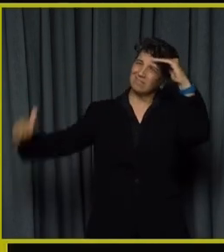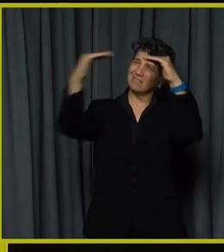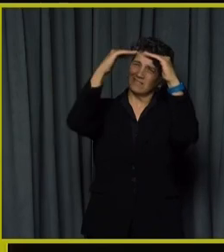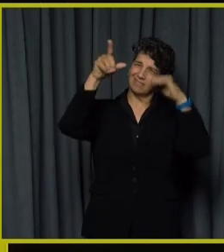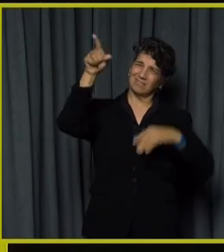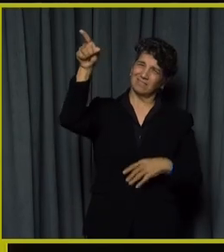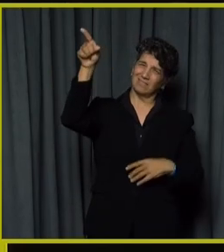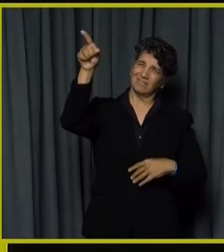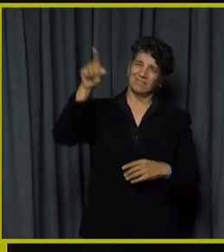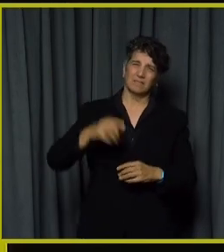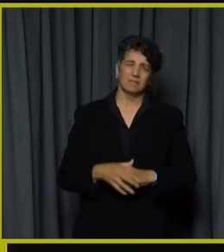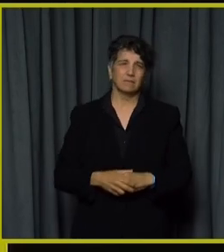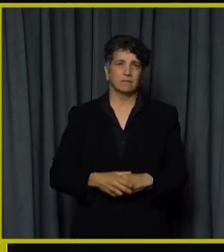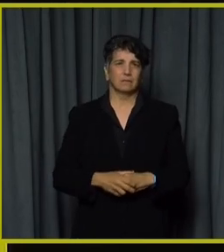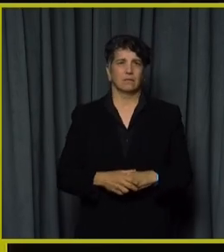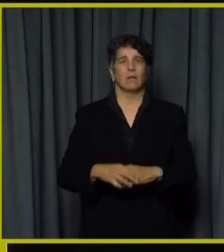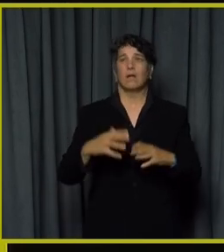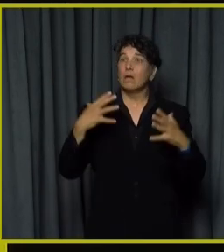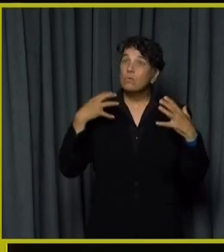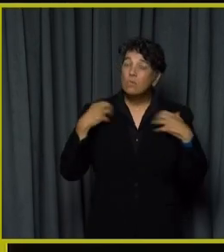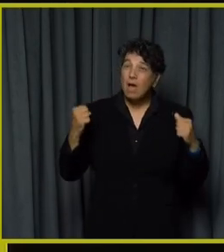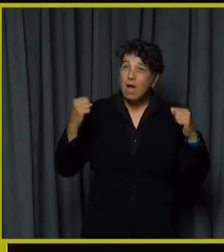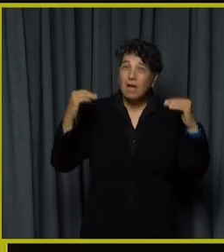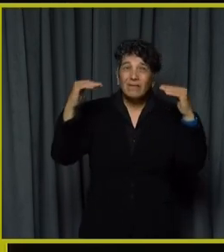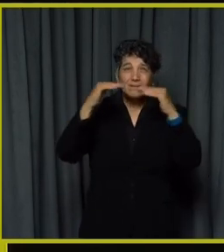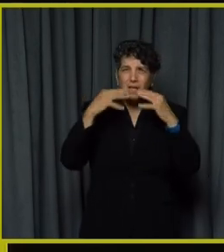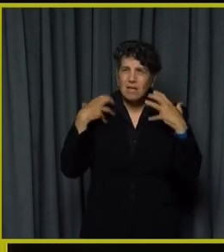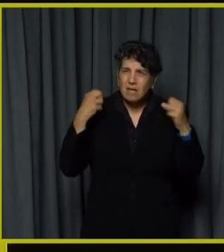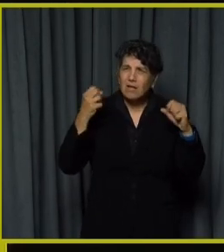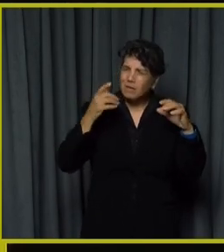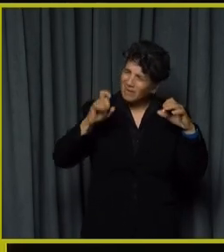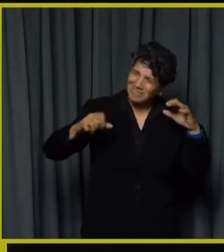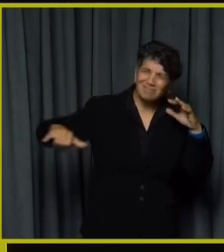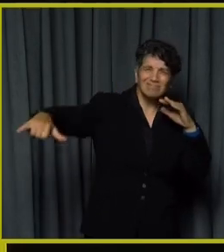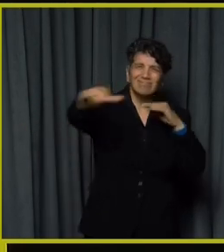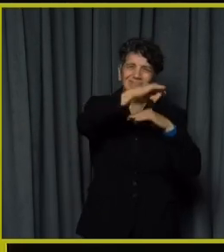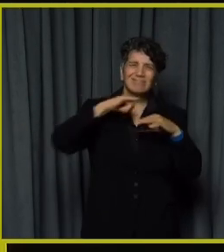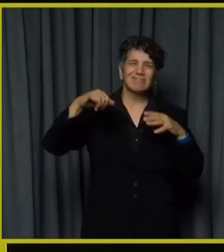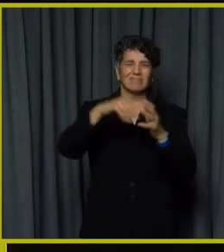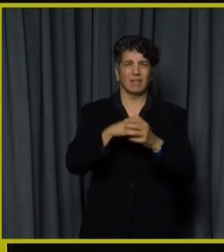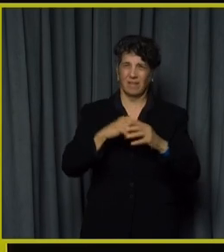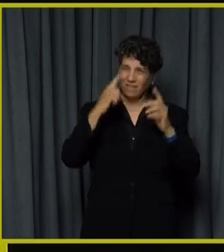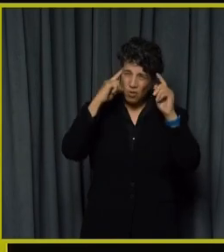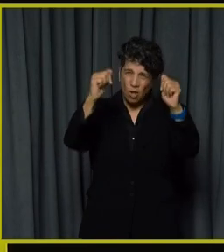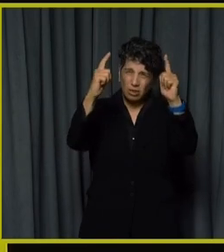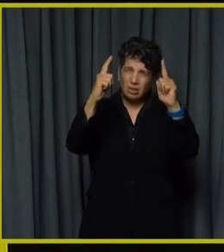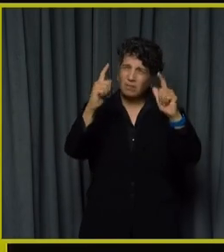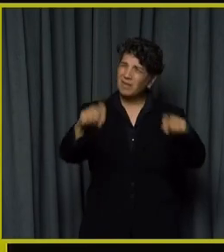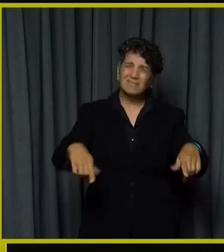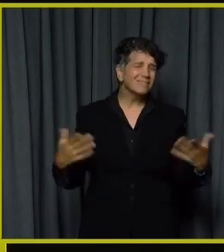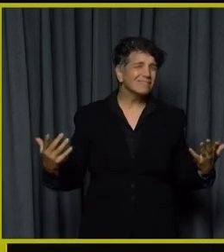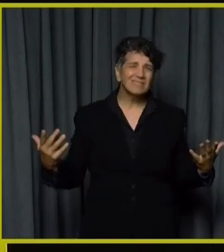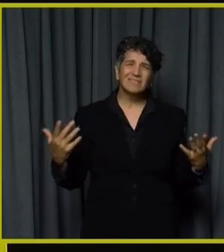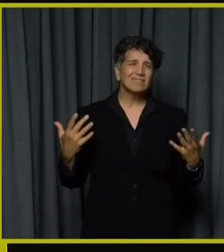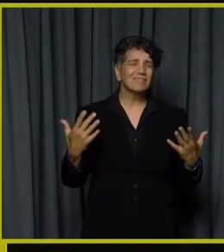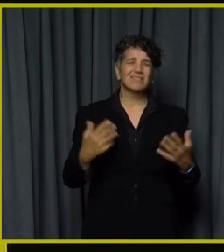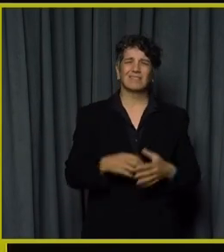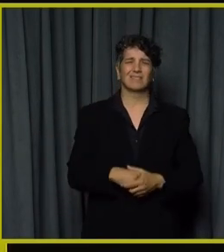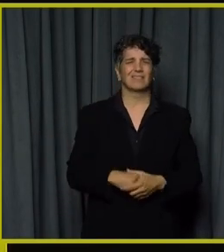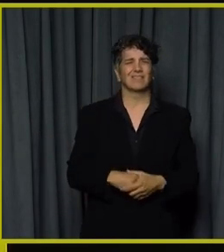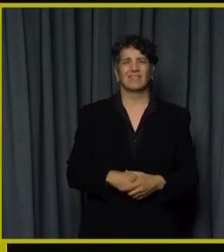and justice for absolutely all. For far too long, the false narrative of